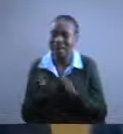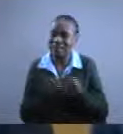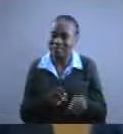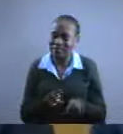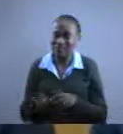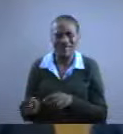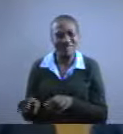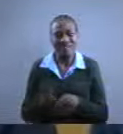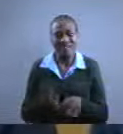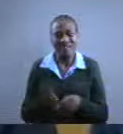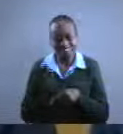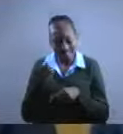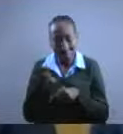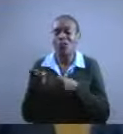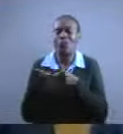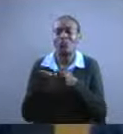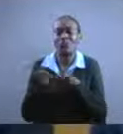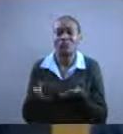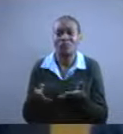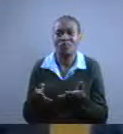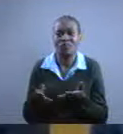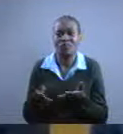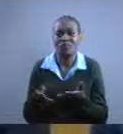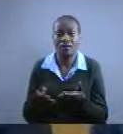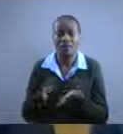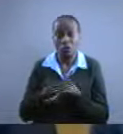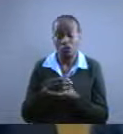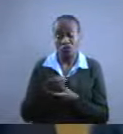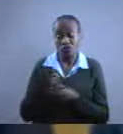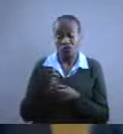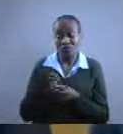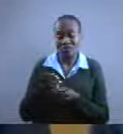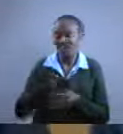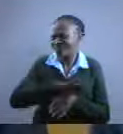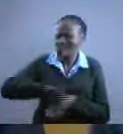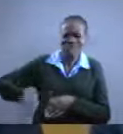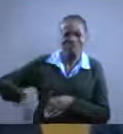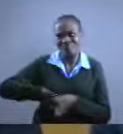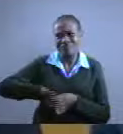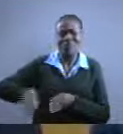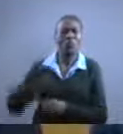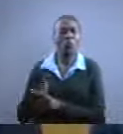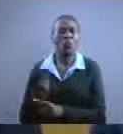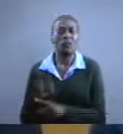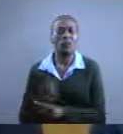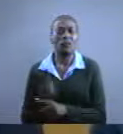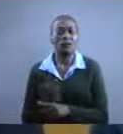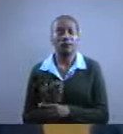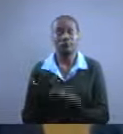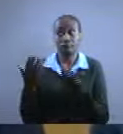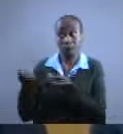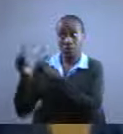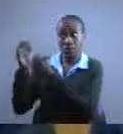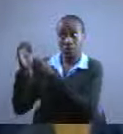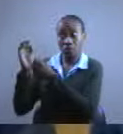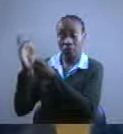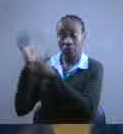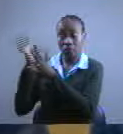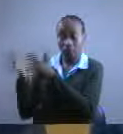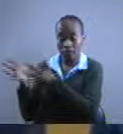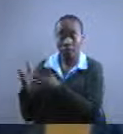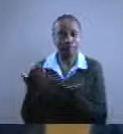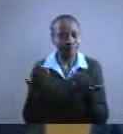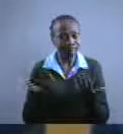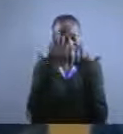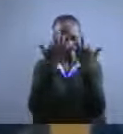city, which is neglected. Our analysis, Mr. Speaker, informs us